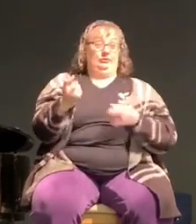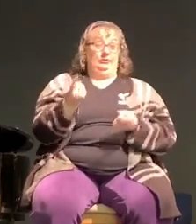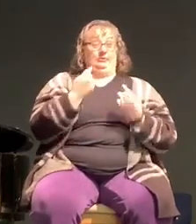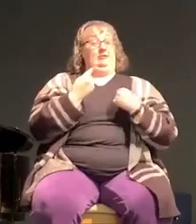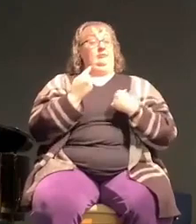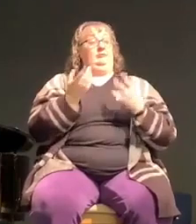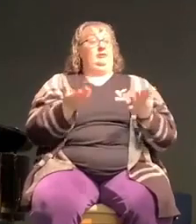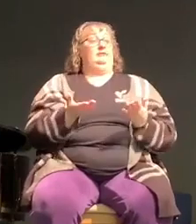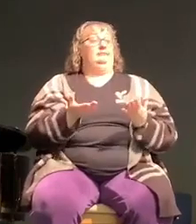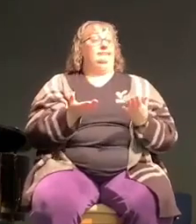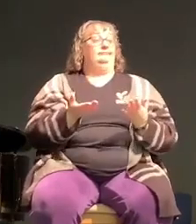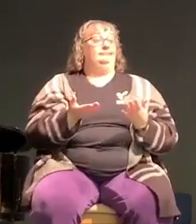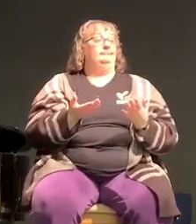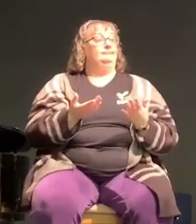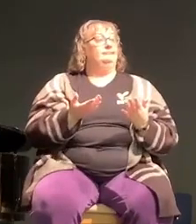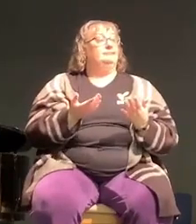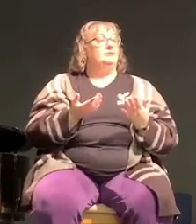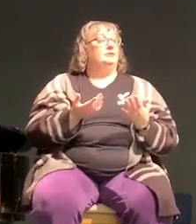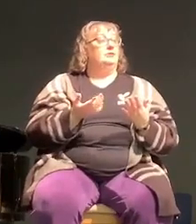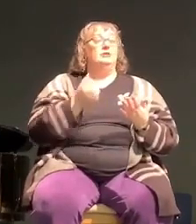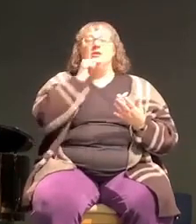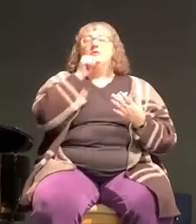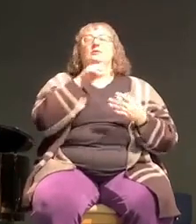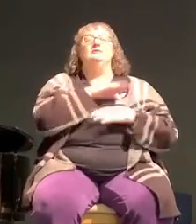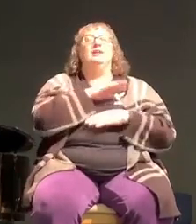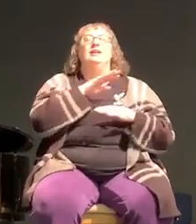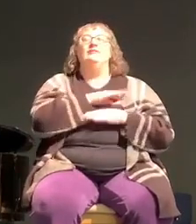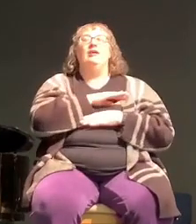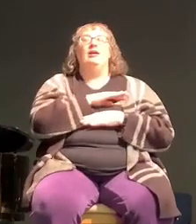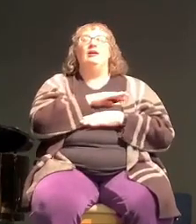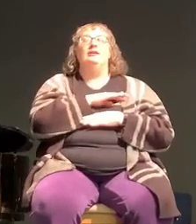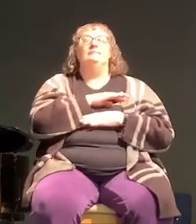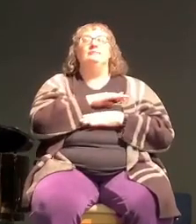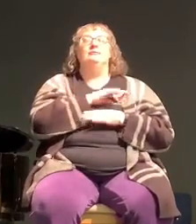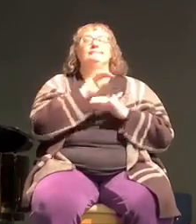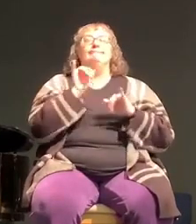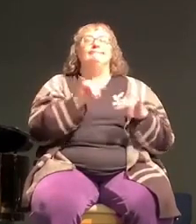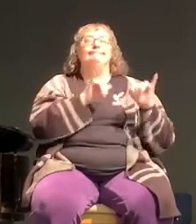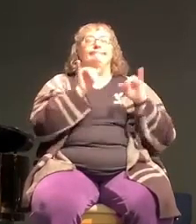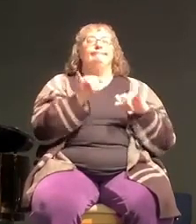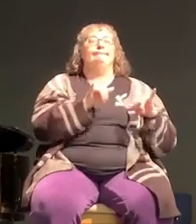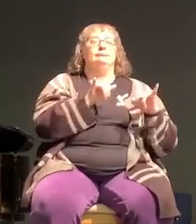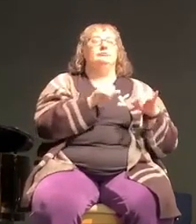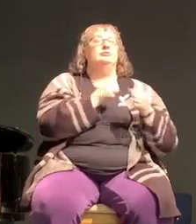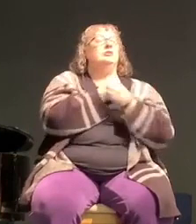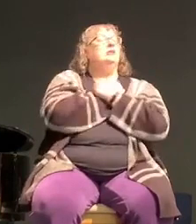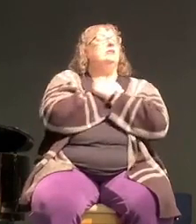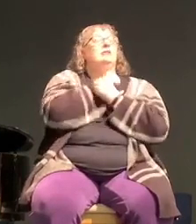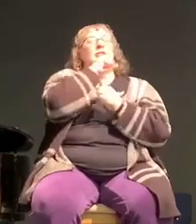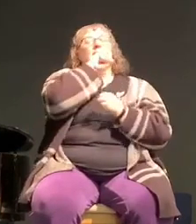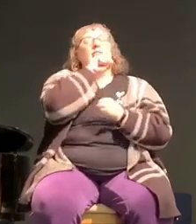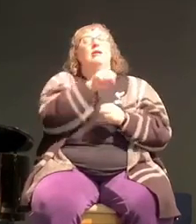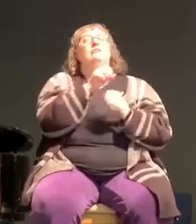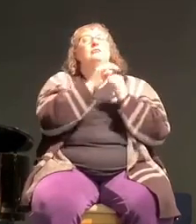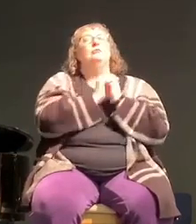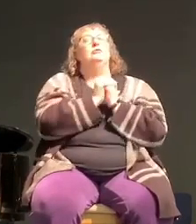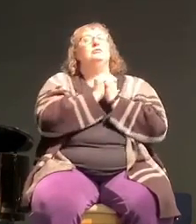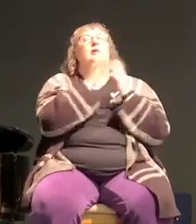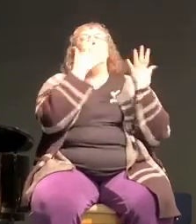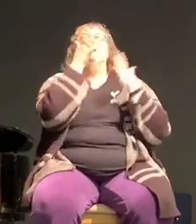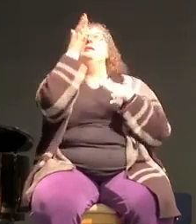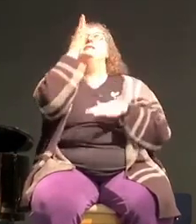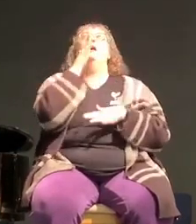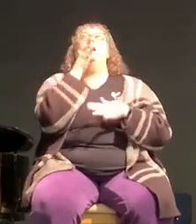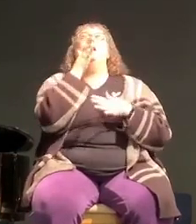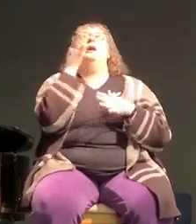me. But the thing is, she wasn't satisfied with the status quo. She loves to worship. She loves to praise God